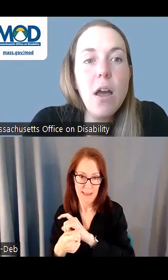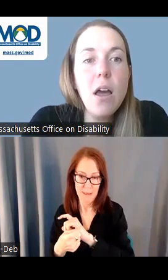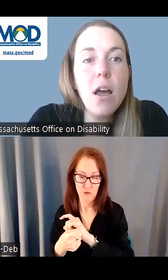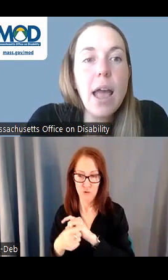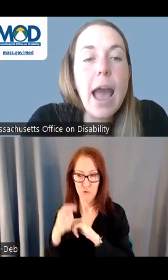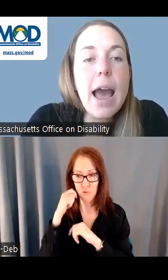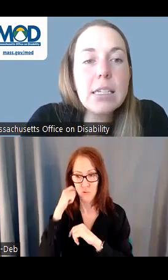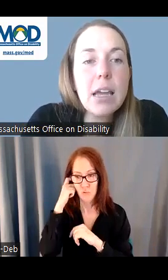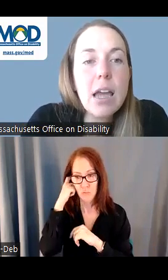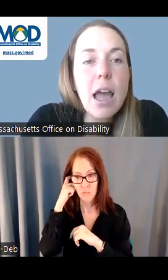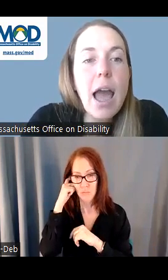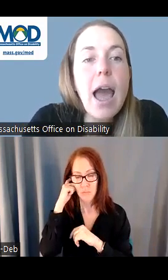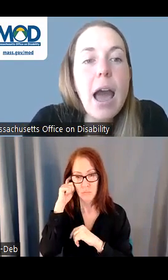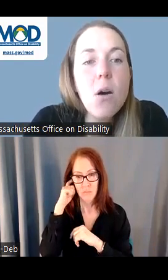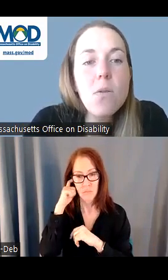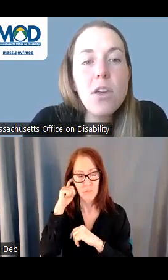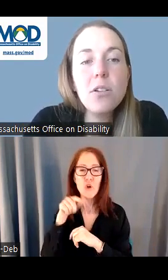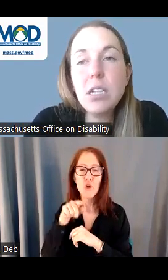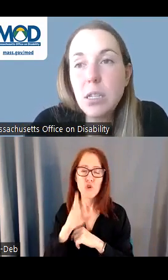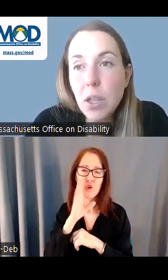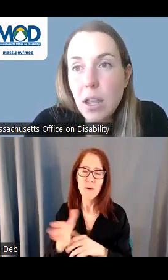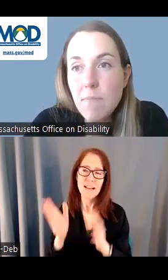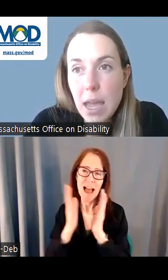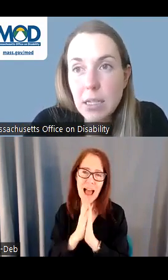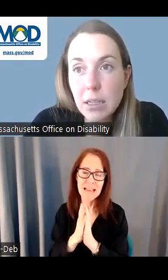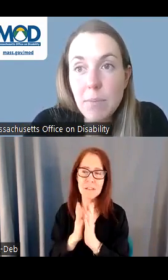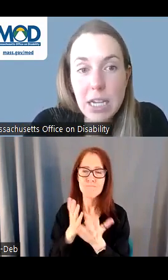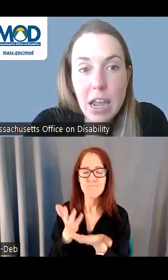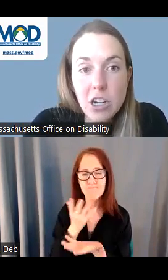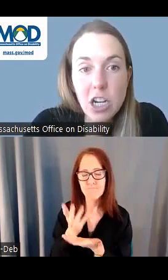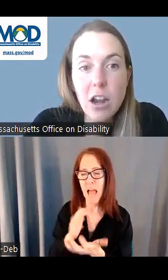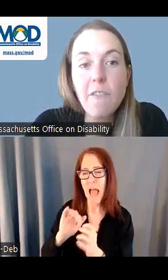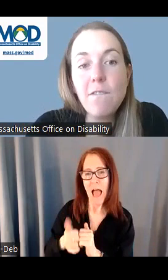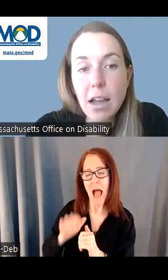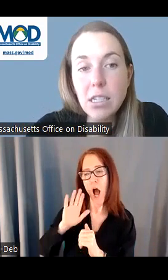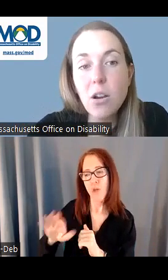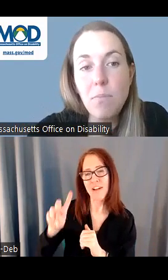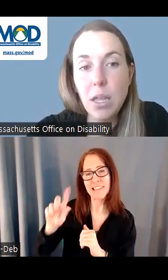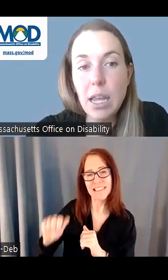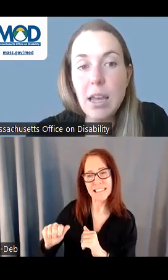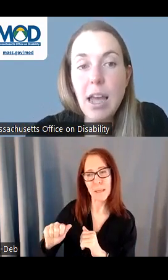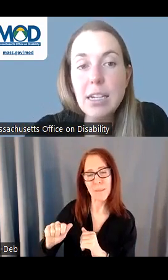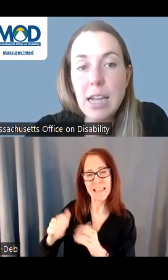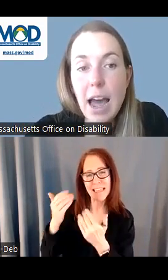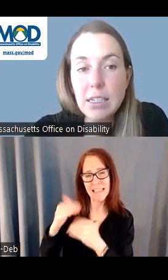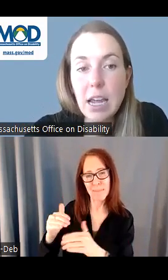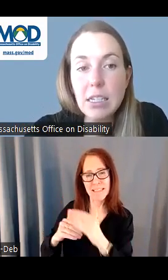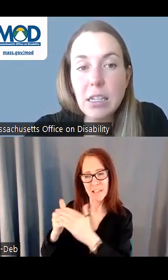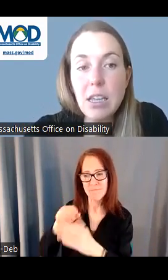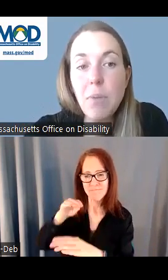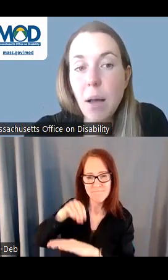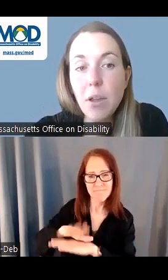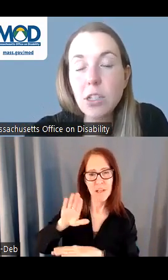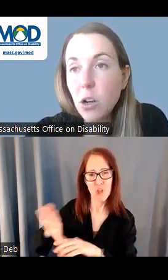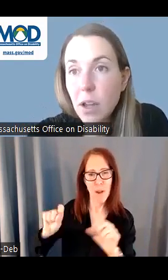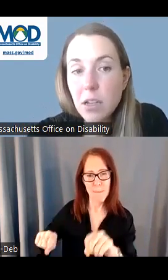to ask how their disability-based limitation affects their ability to access